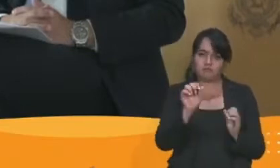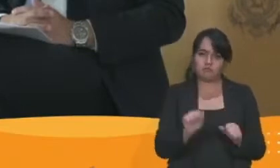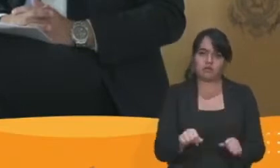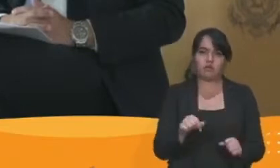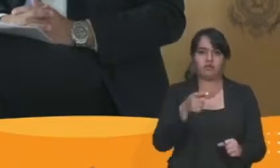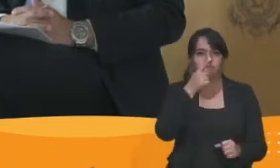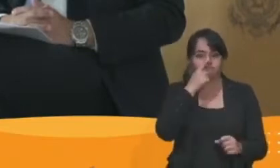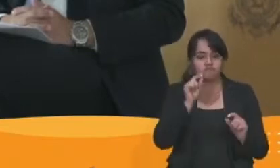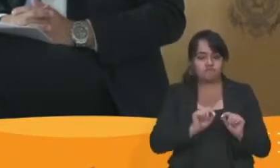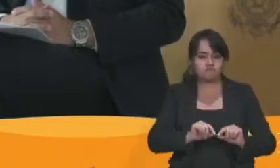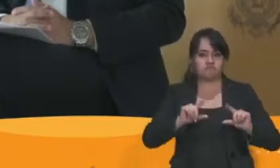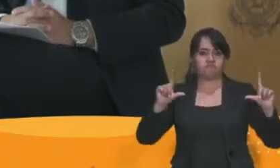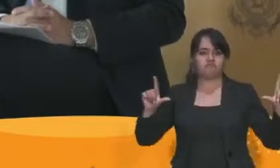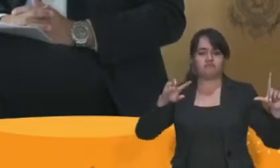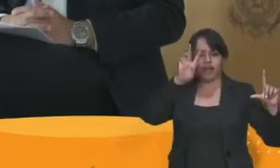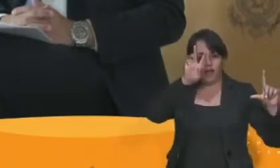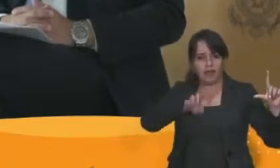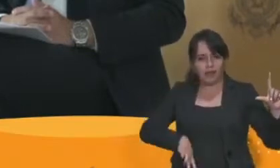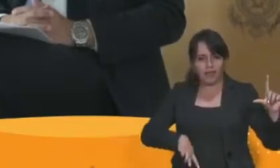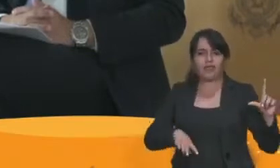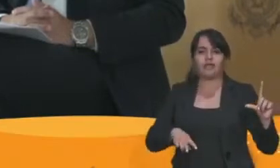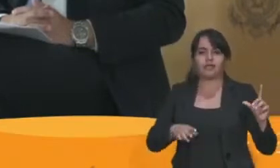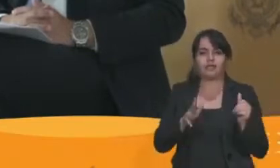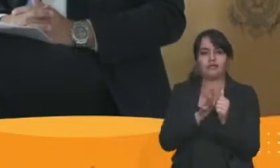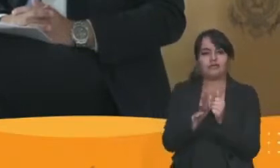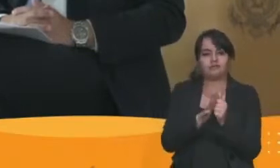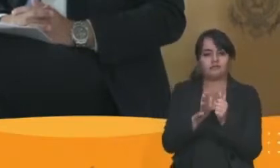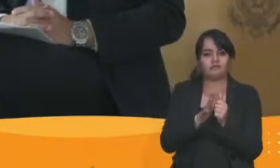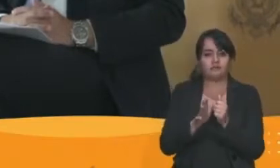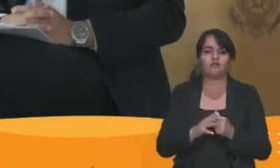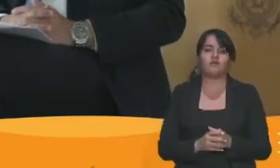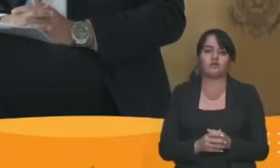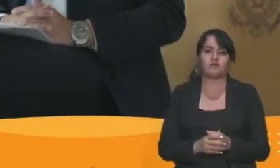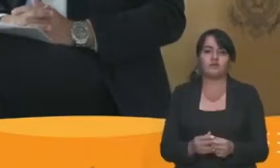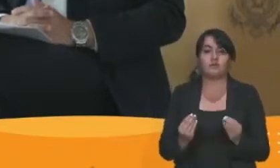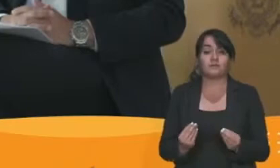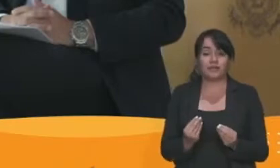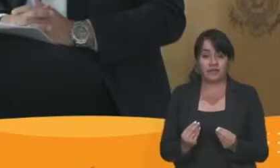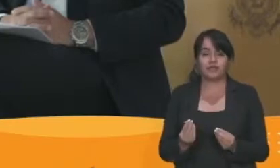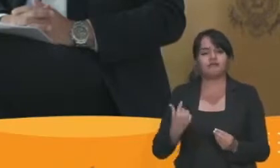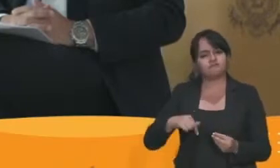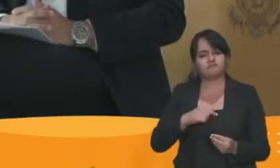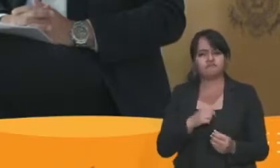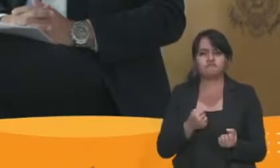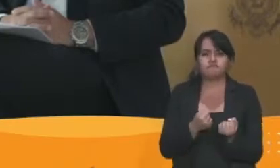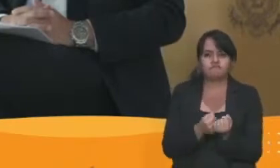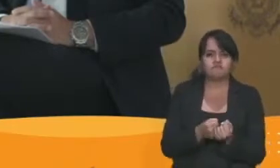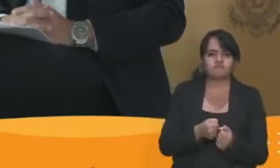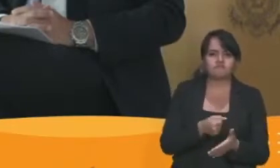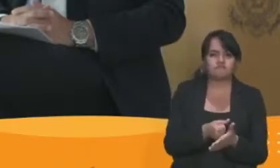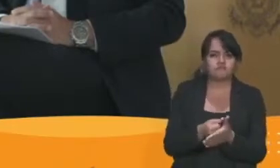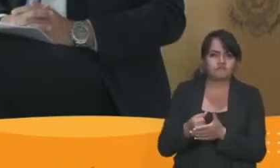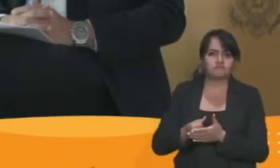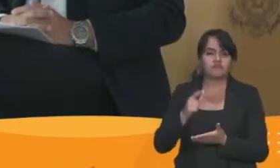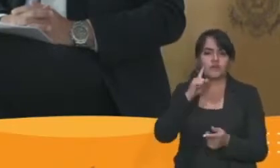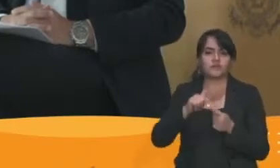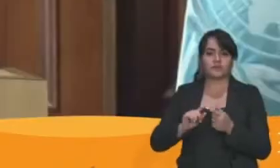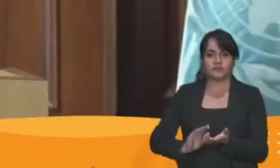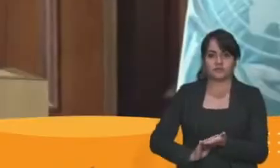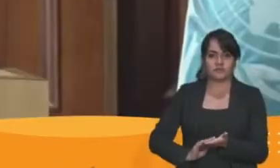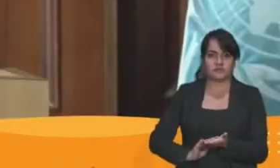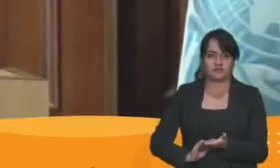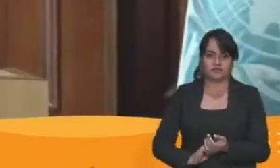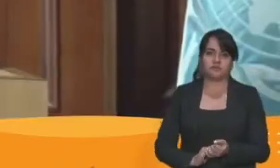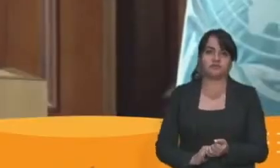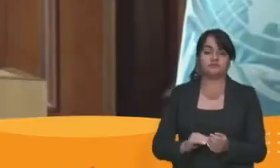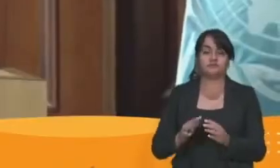can get to know the consequences of this phenomenon that are determining all the alternatives to solve this. The government of the United